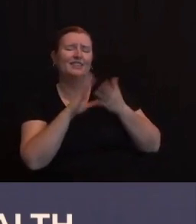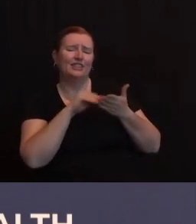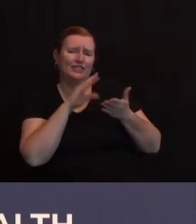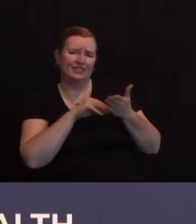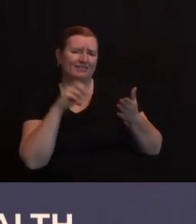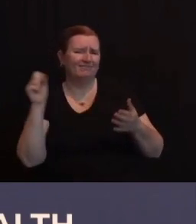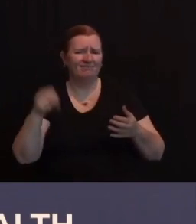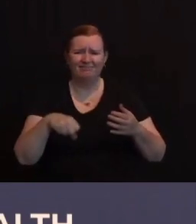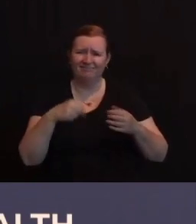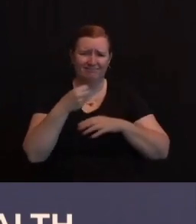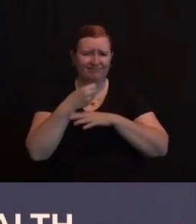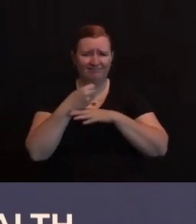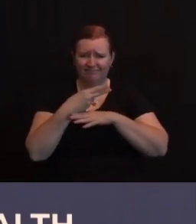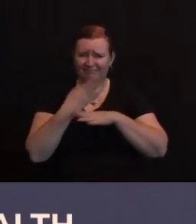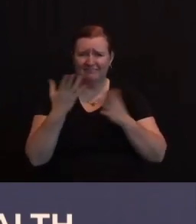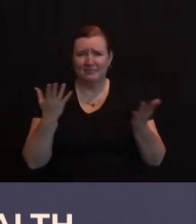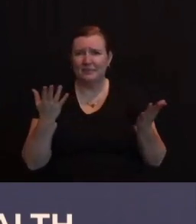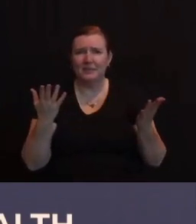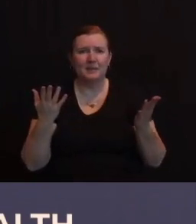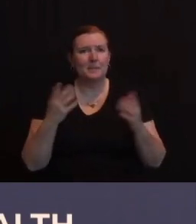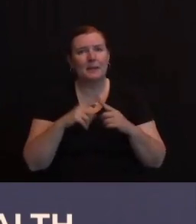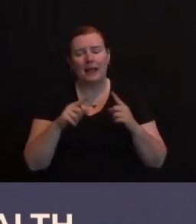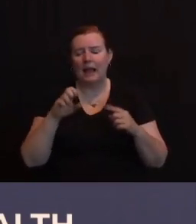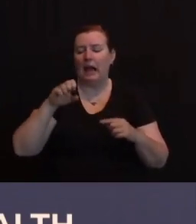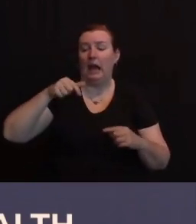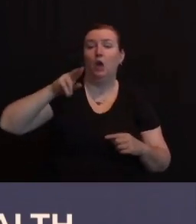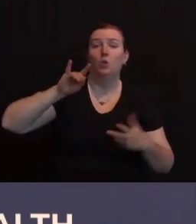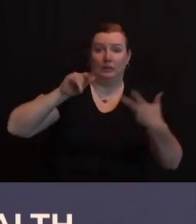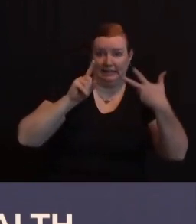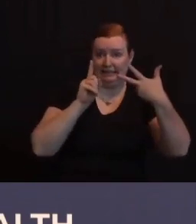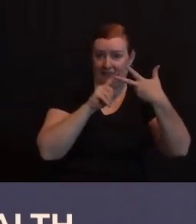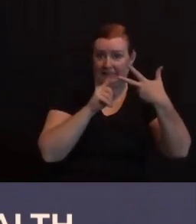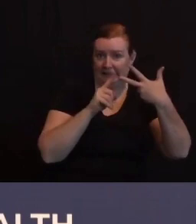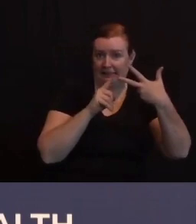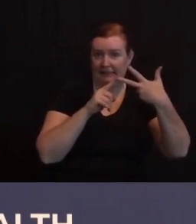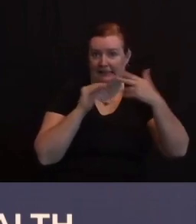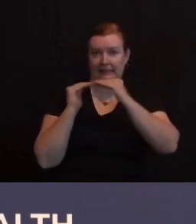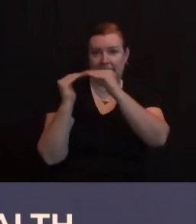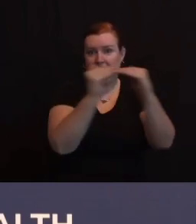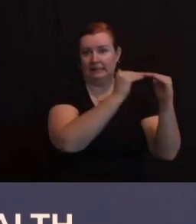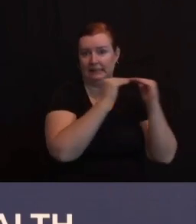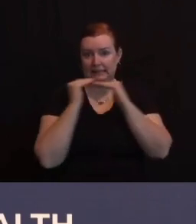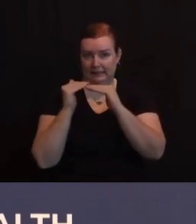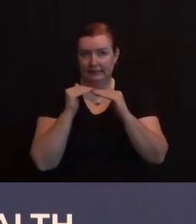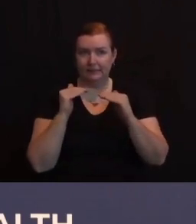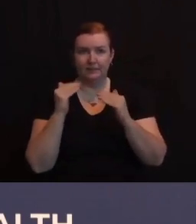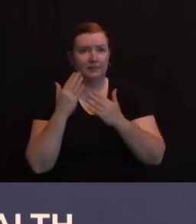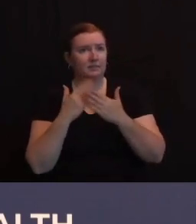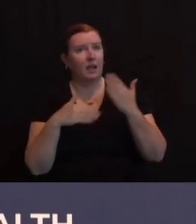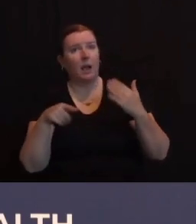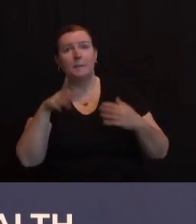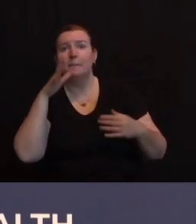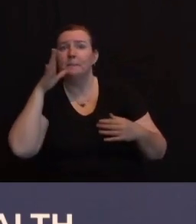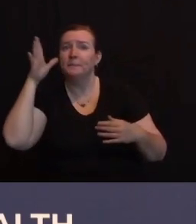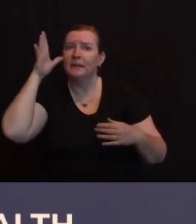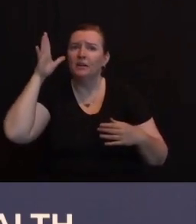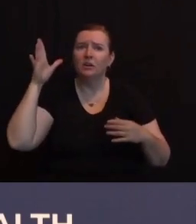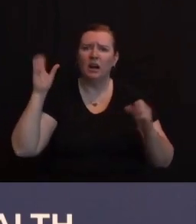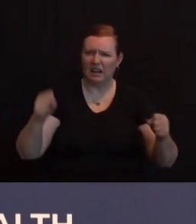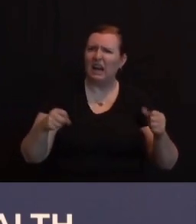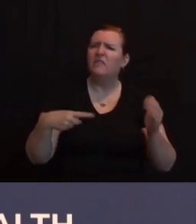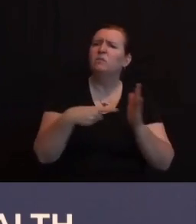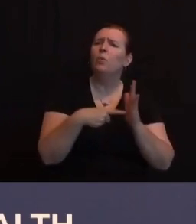equity. One size does not fit all here. Not everybody's got the luxury to hire a tutor or have a separate room in the house to